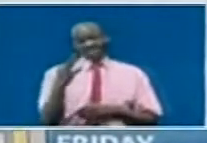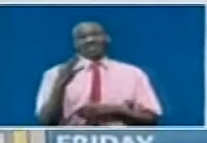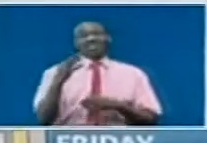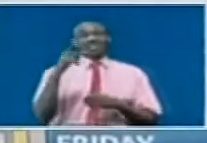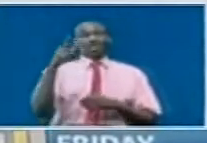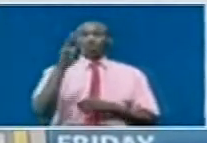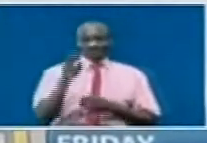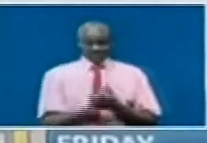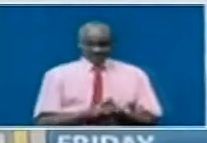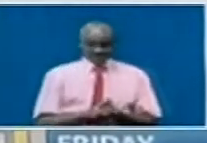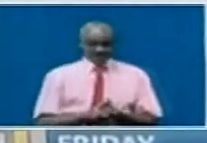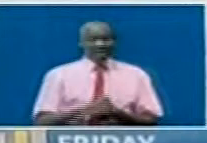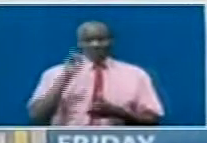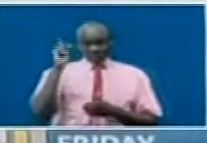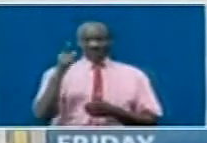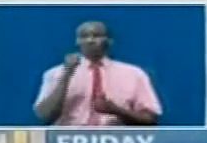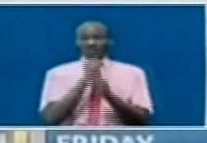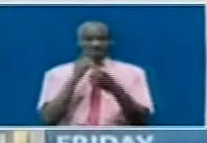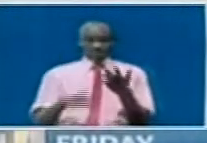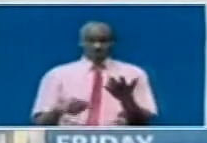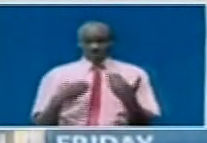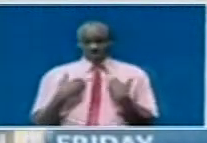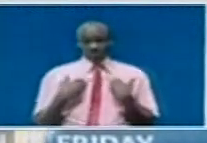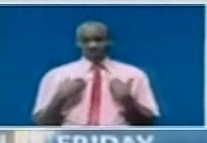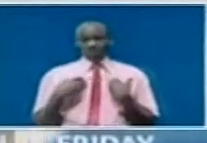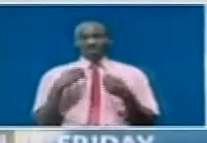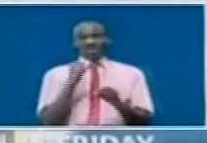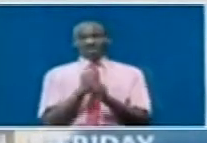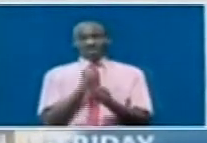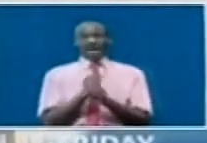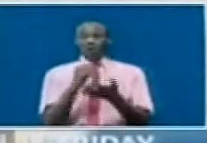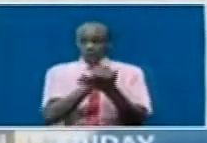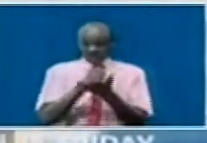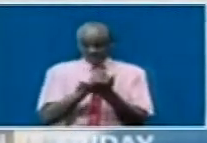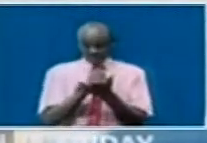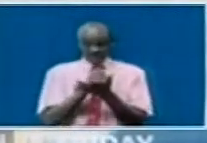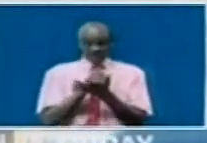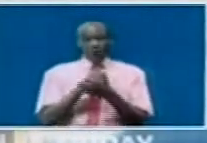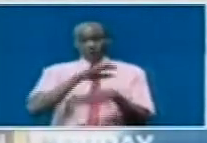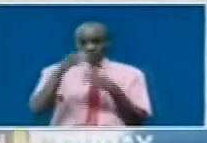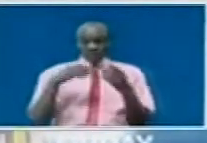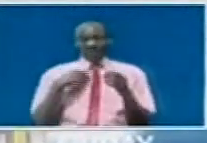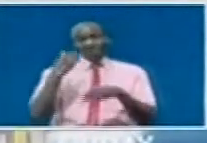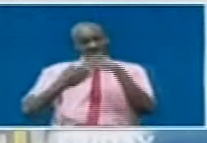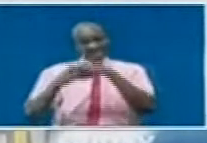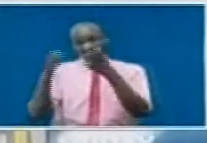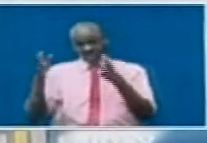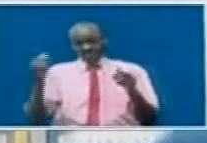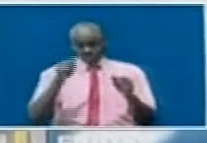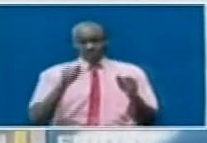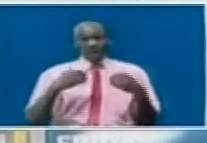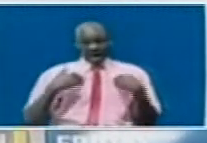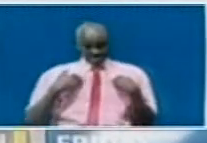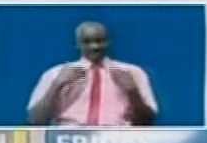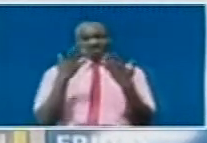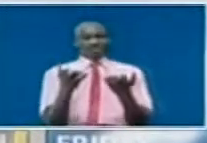kilowatts. The first thing that we had to do was to do an audit of all the buildings to ensure that they would carry the